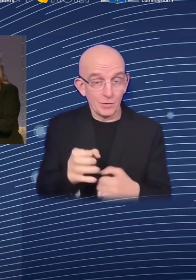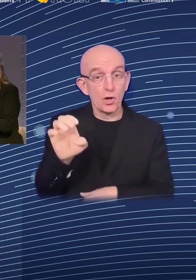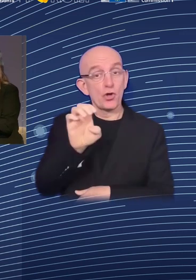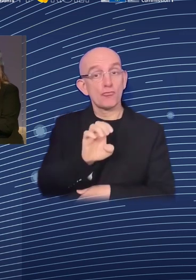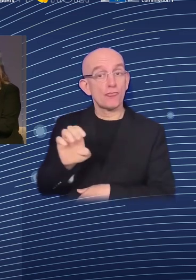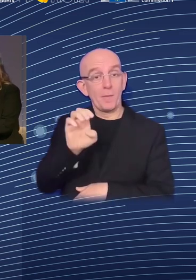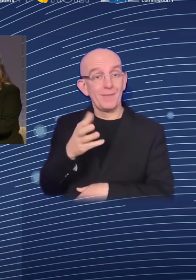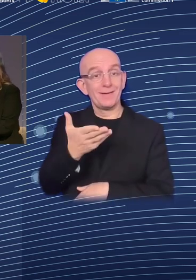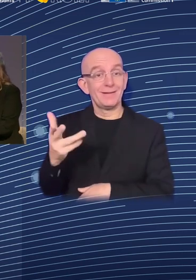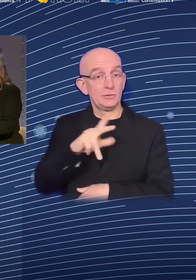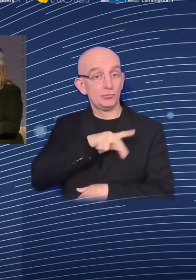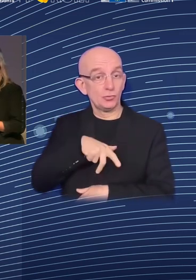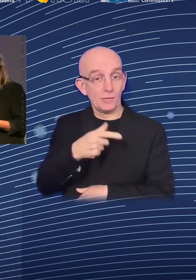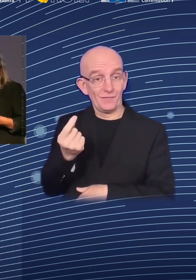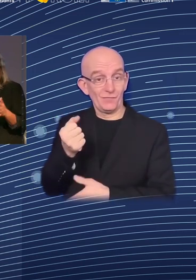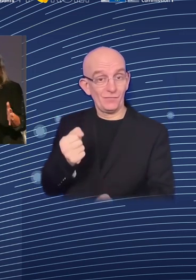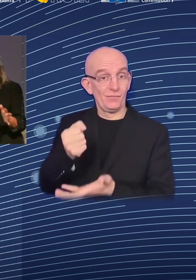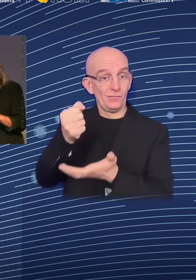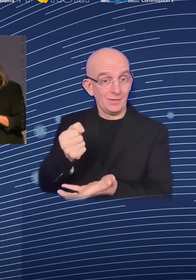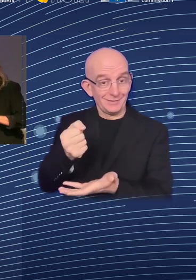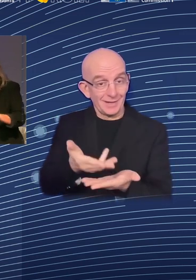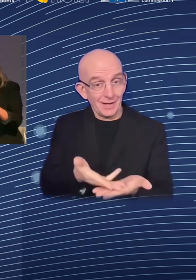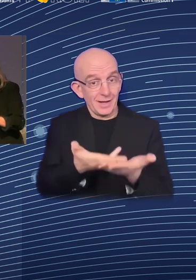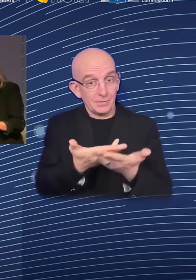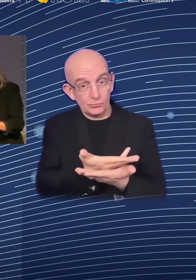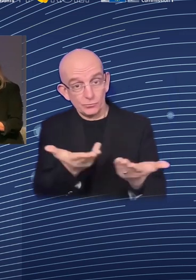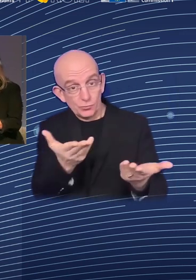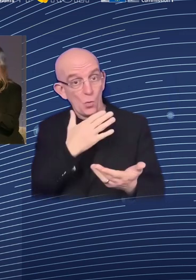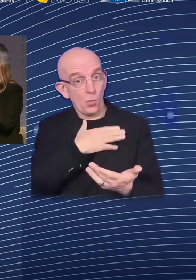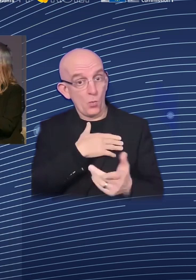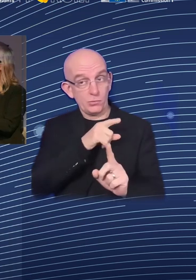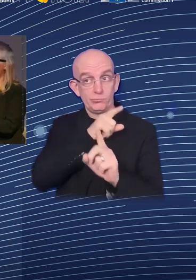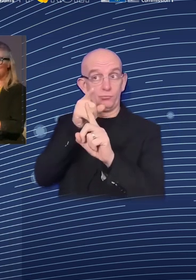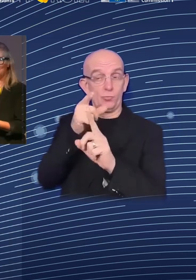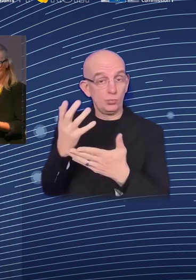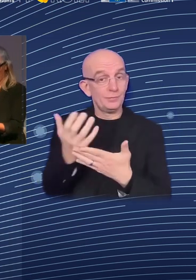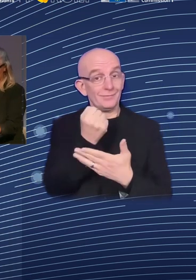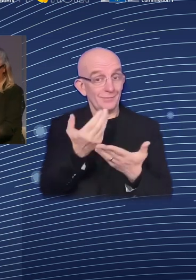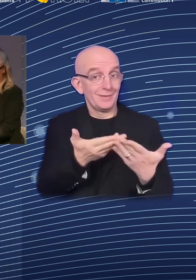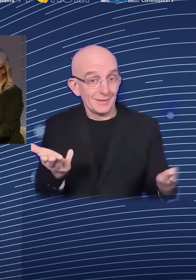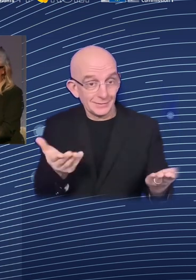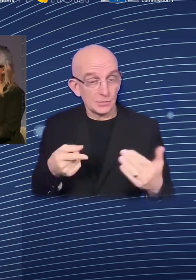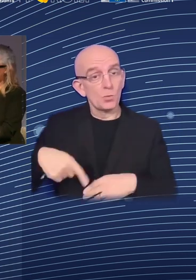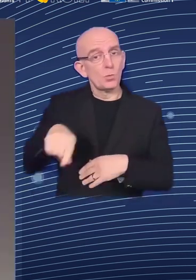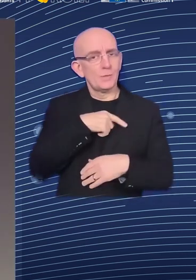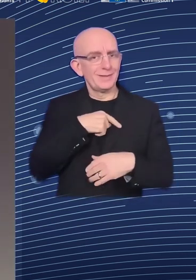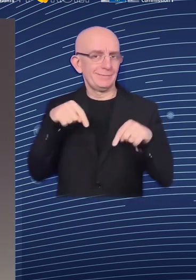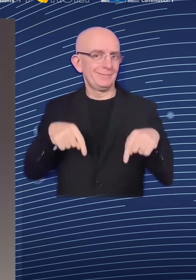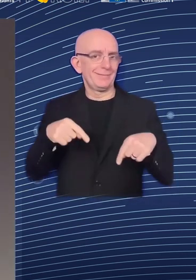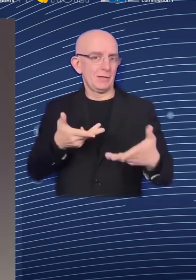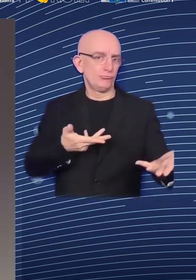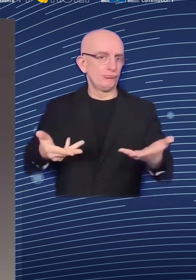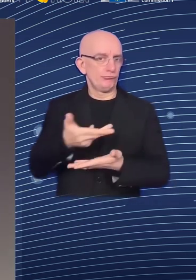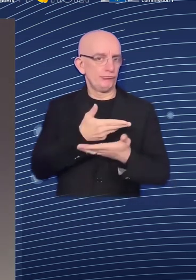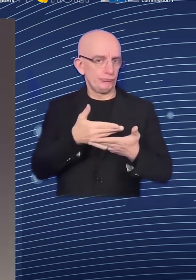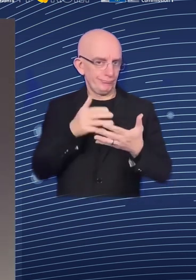talk about a lot of that, but I hope that's set the background. I'm going to introduce you now to our speakers. We have over on the far side, we